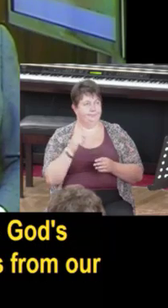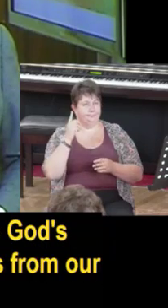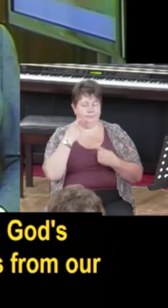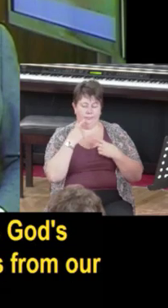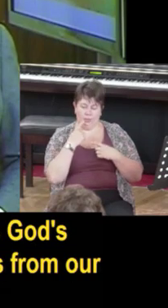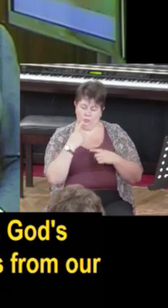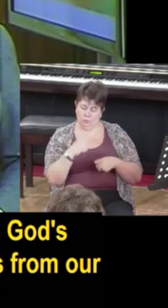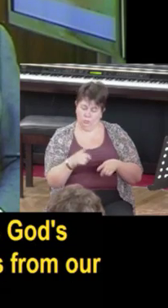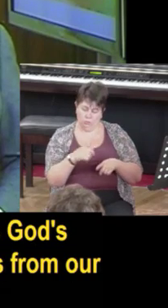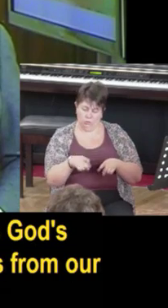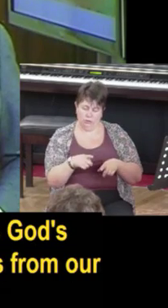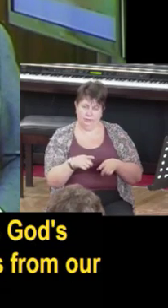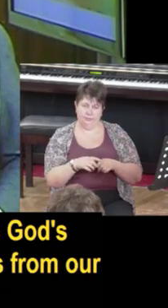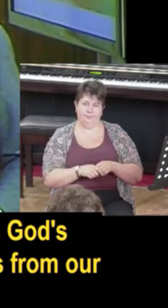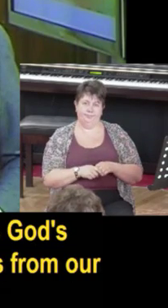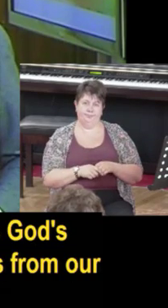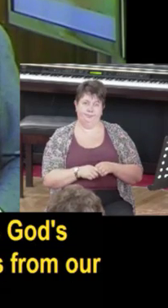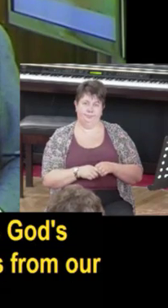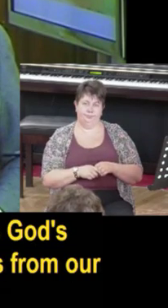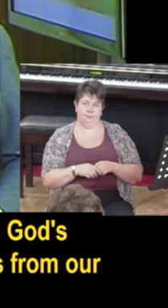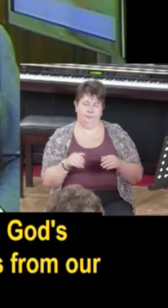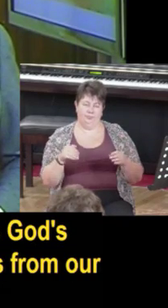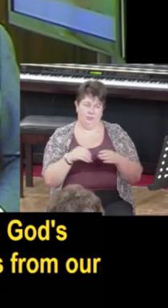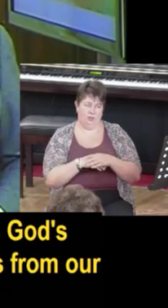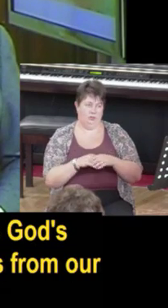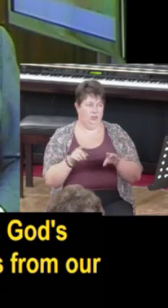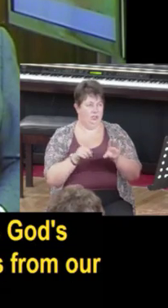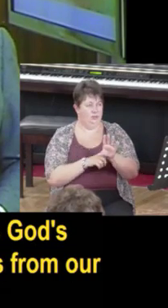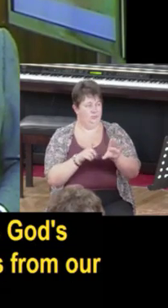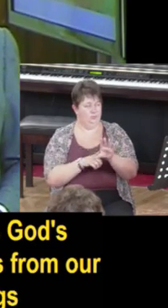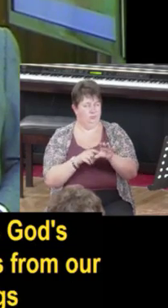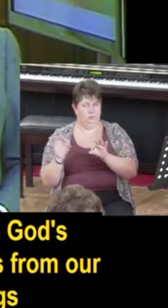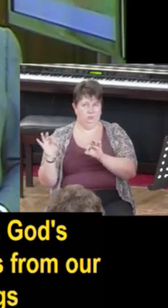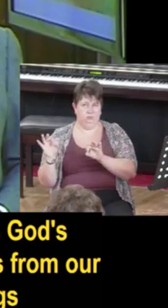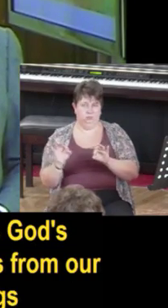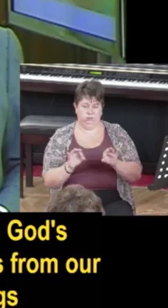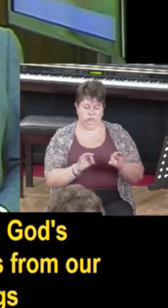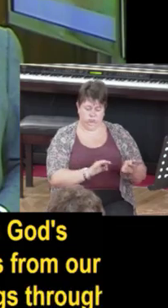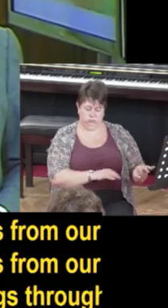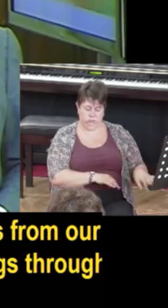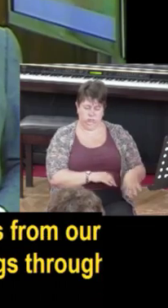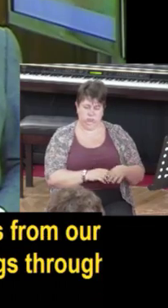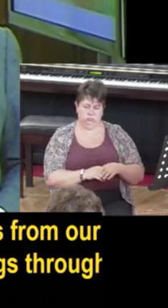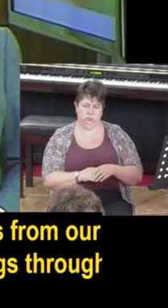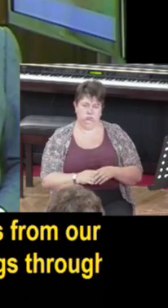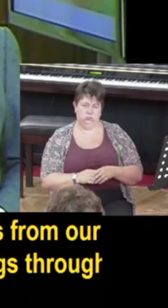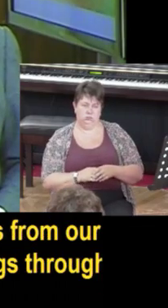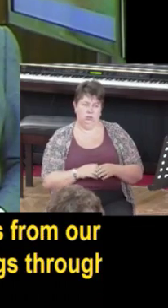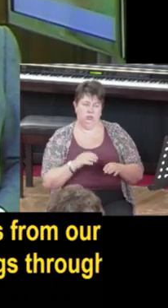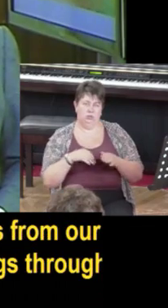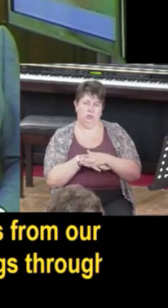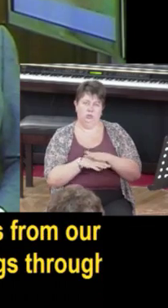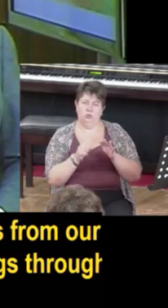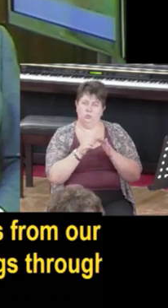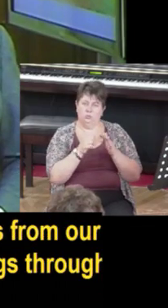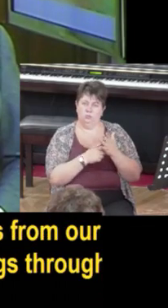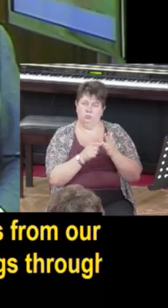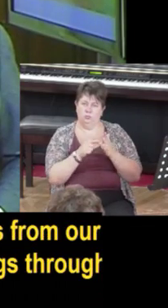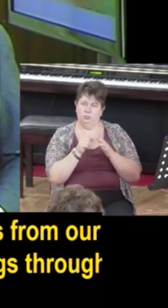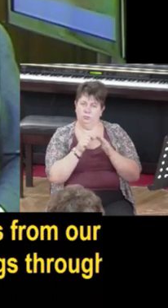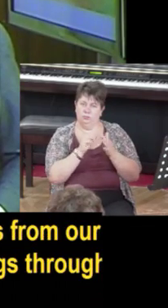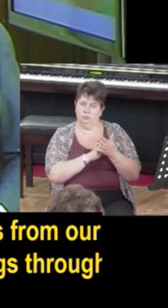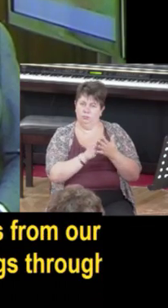warnings through the centuries which were brought to us in the ministry of the prophets,